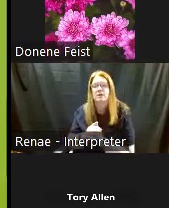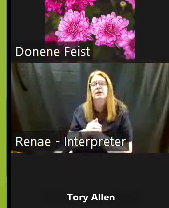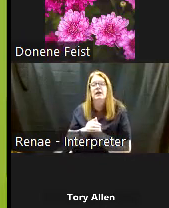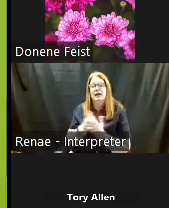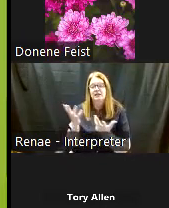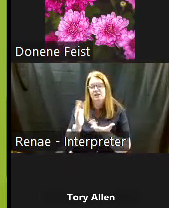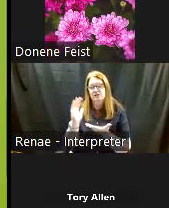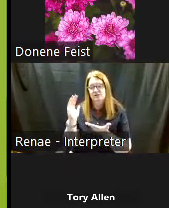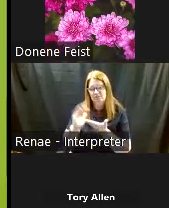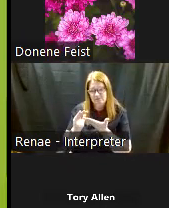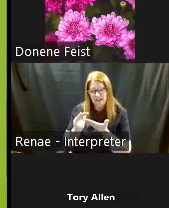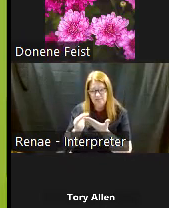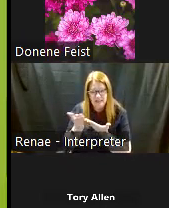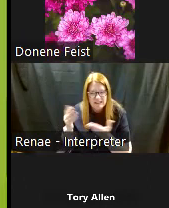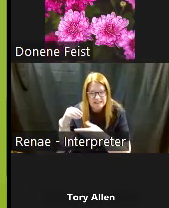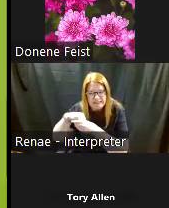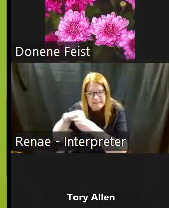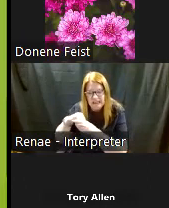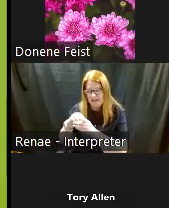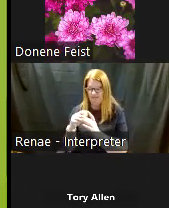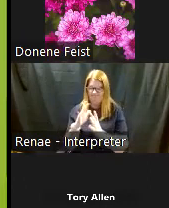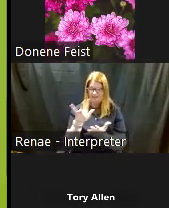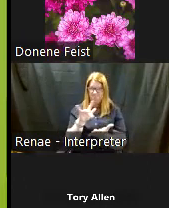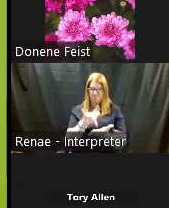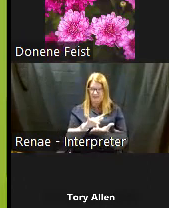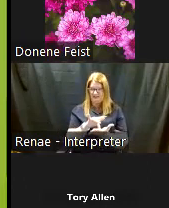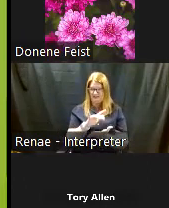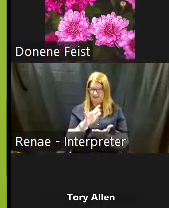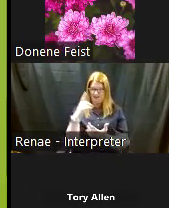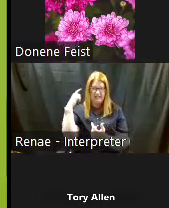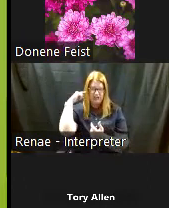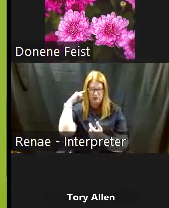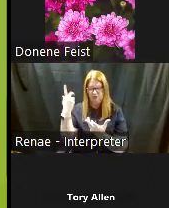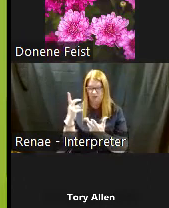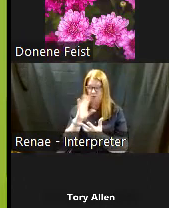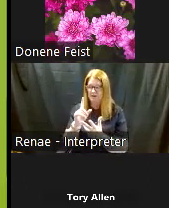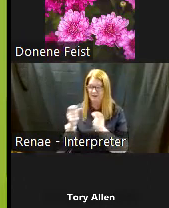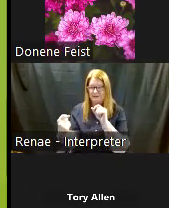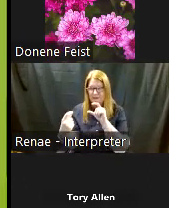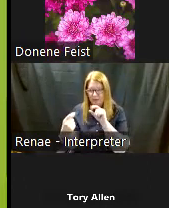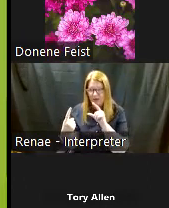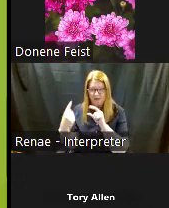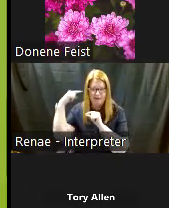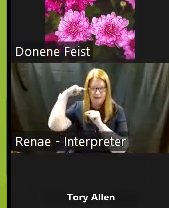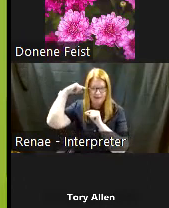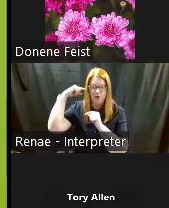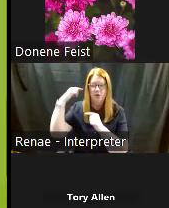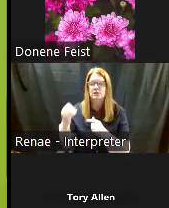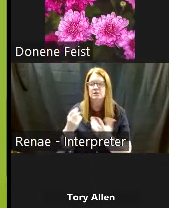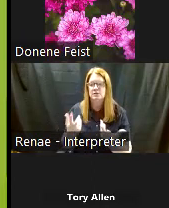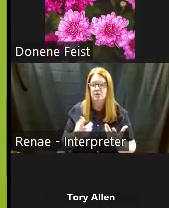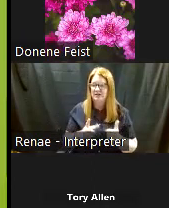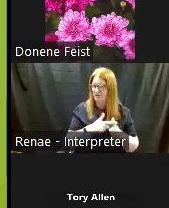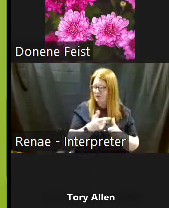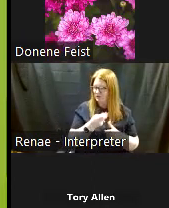stimulate. And the first couple of years of life are really when we're kind of laying just the groundwork and